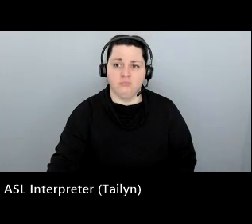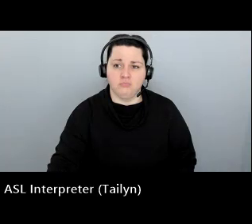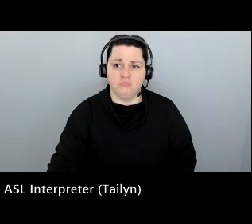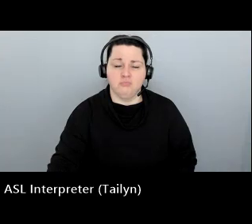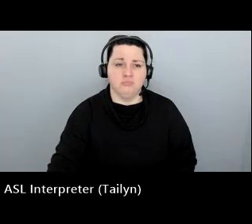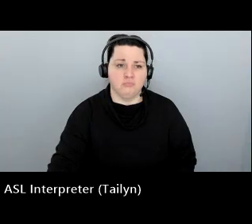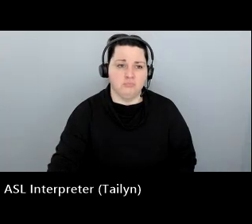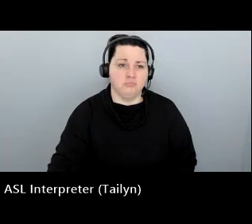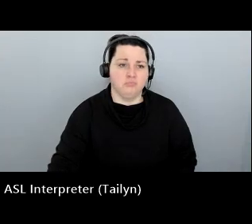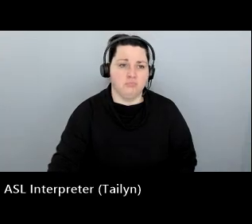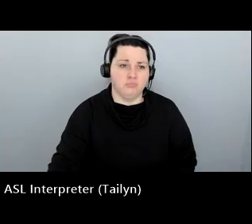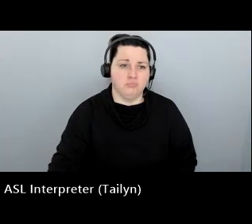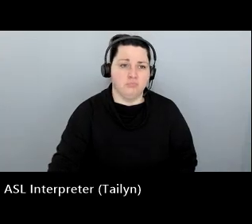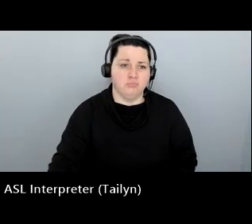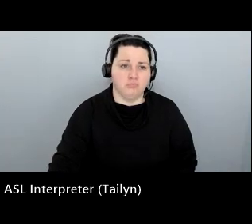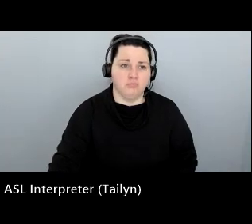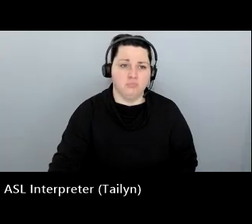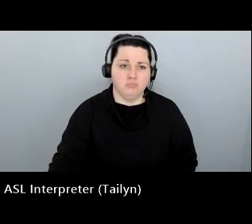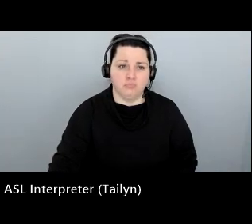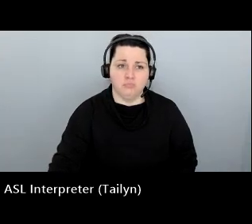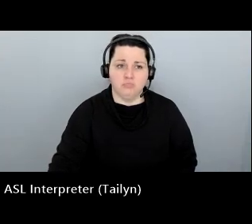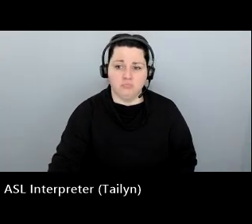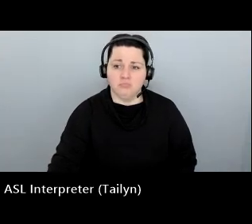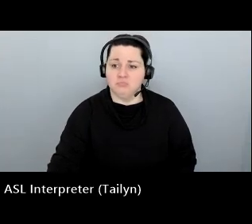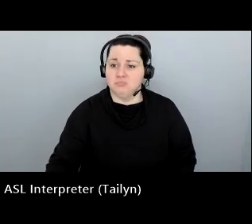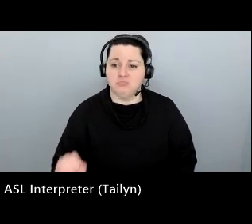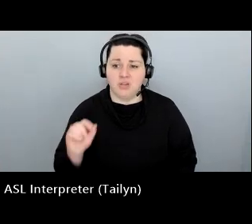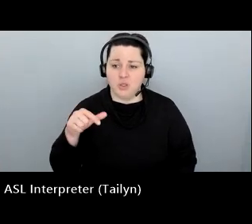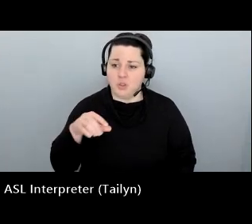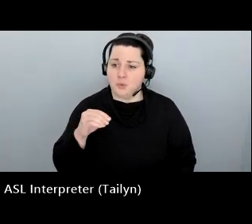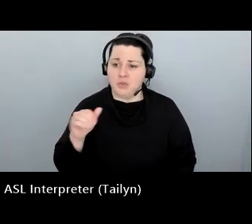one. Nothing in Q&A. Hmm.